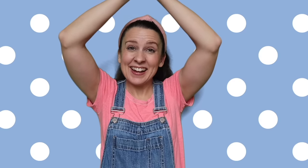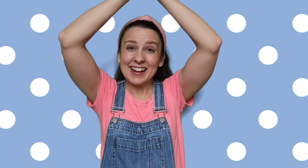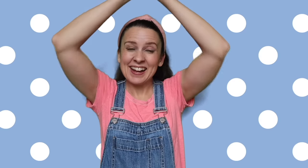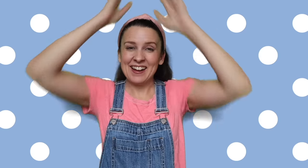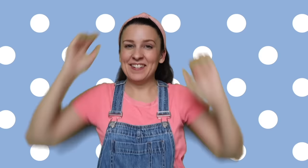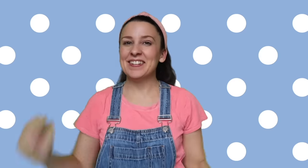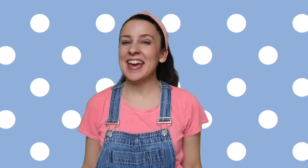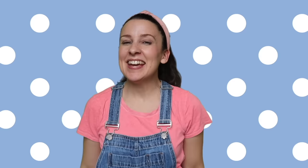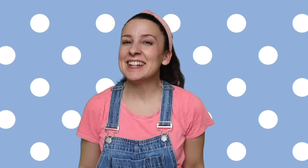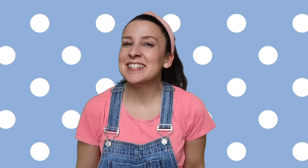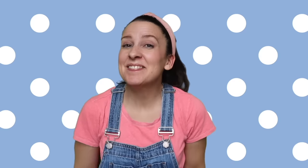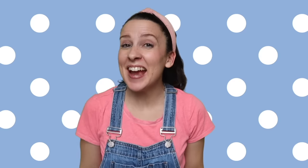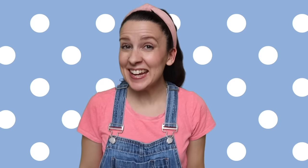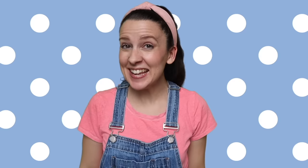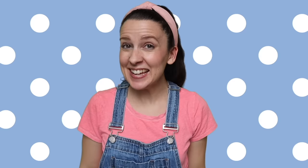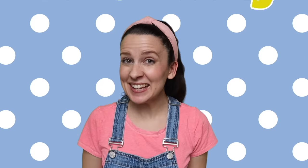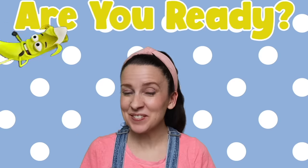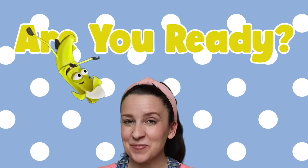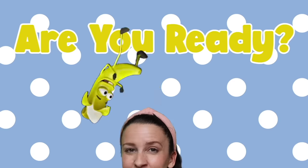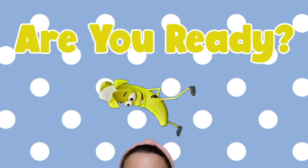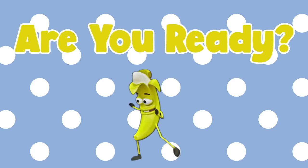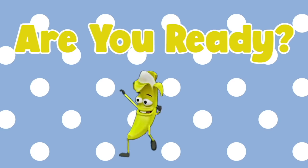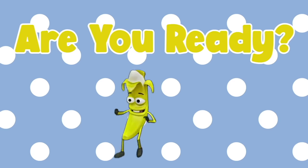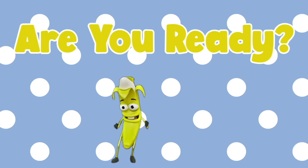Wow! Okay, are you ready?